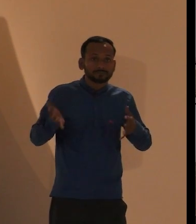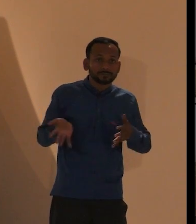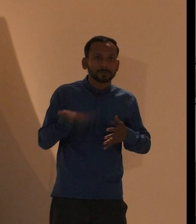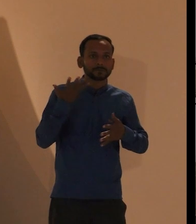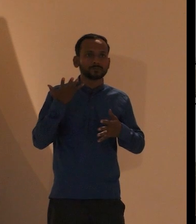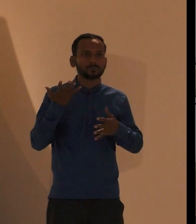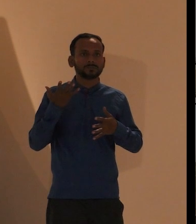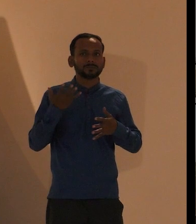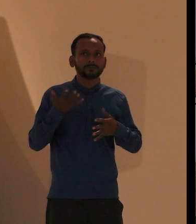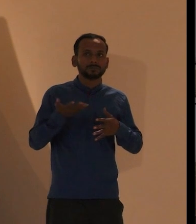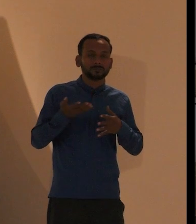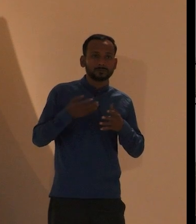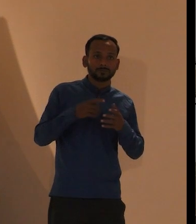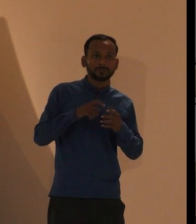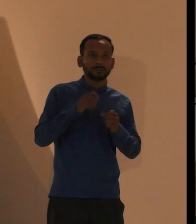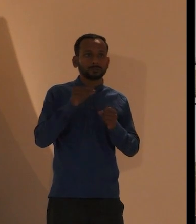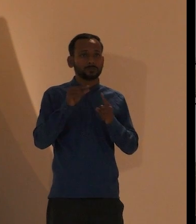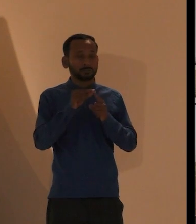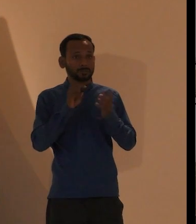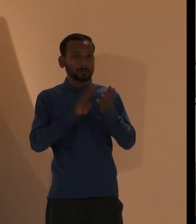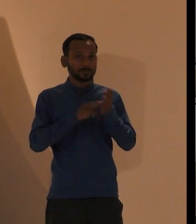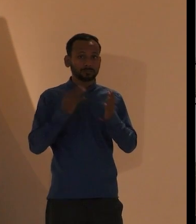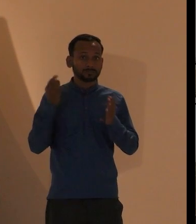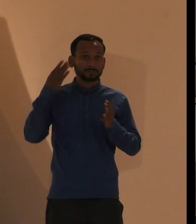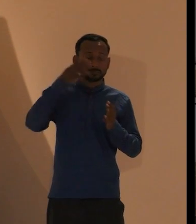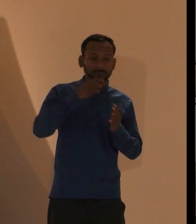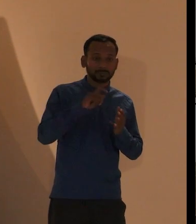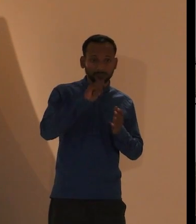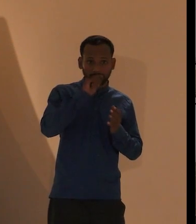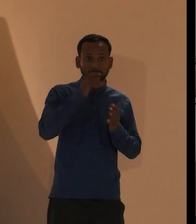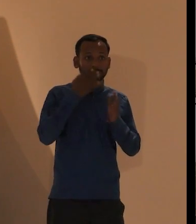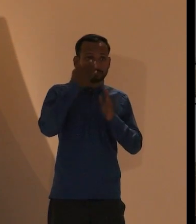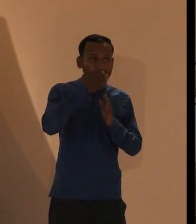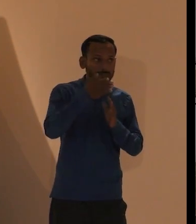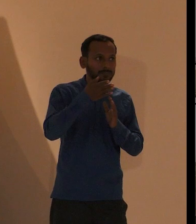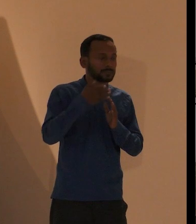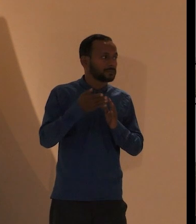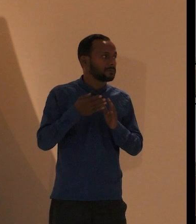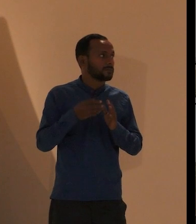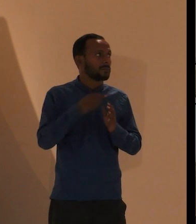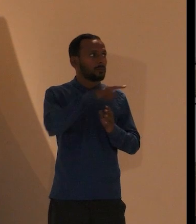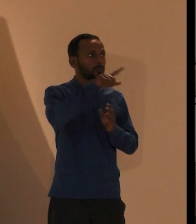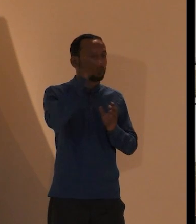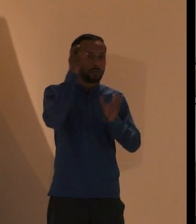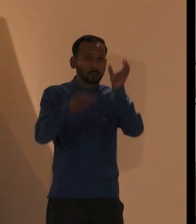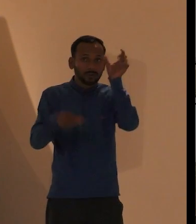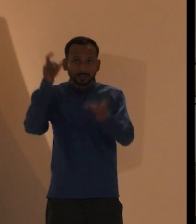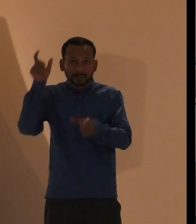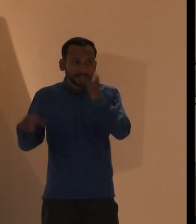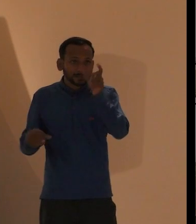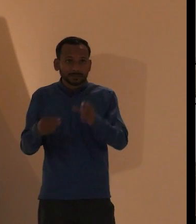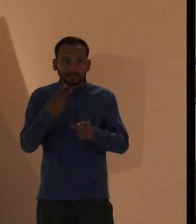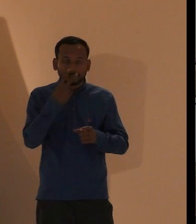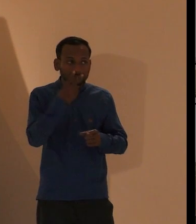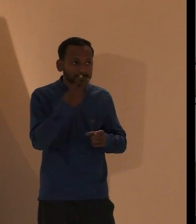came with the Prime Minister's visit to inaugurate the Netaji exhibition, all these statues, including the central